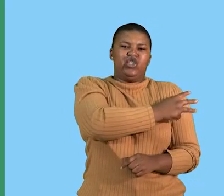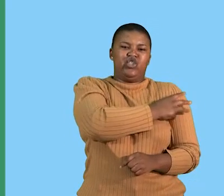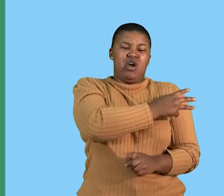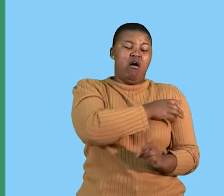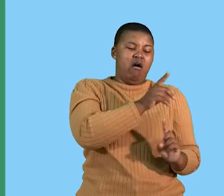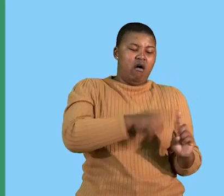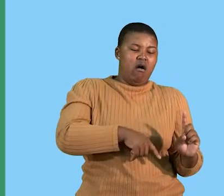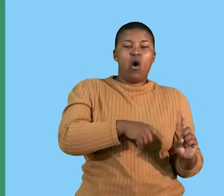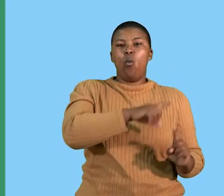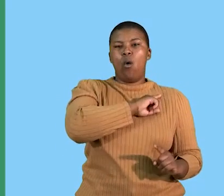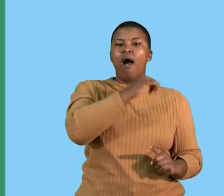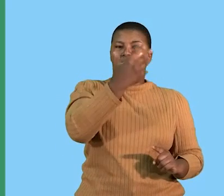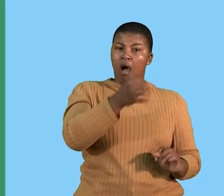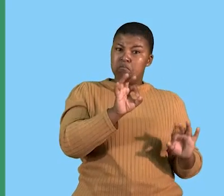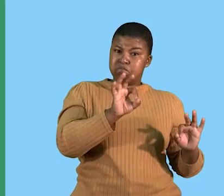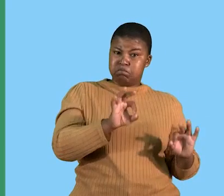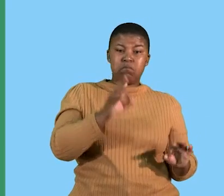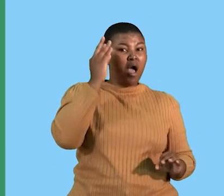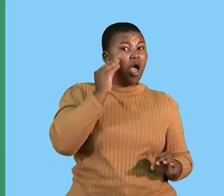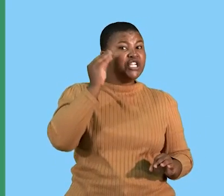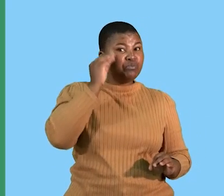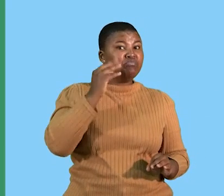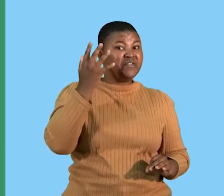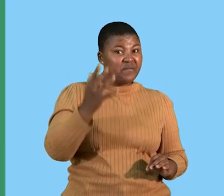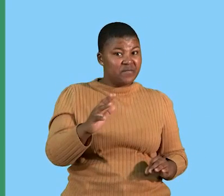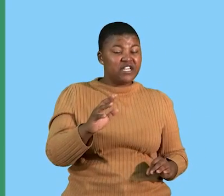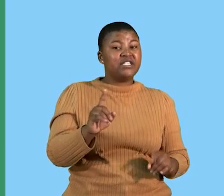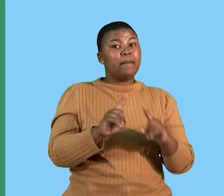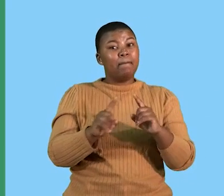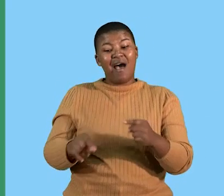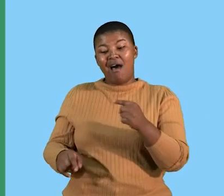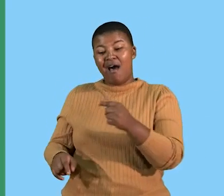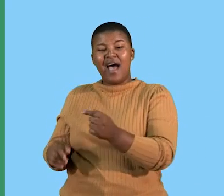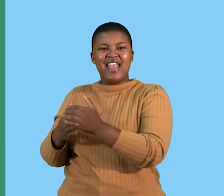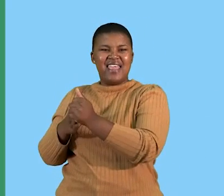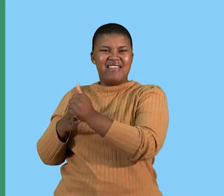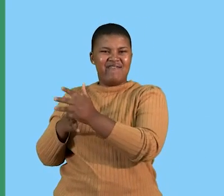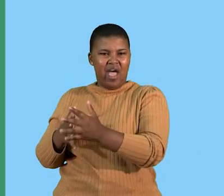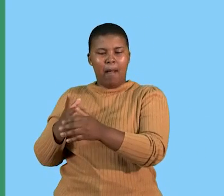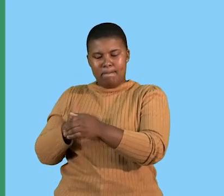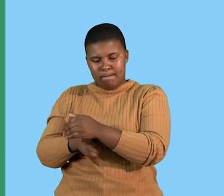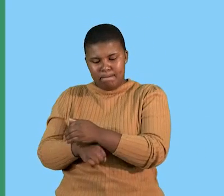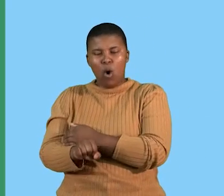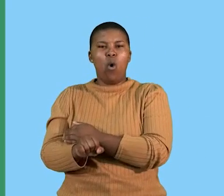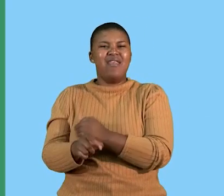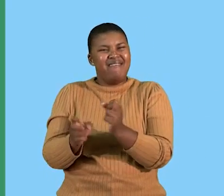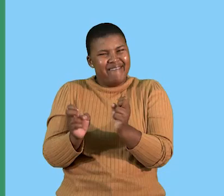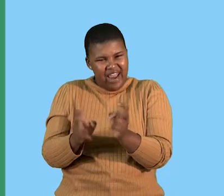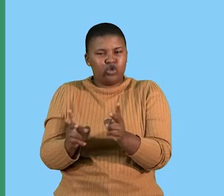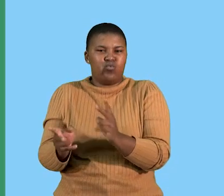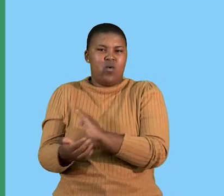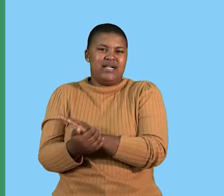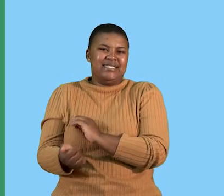manager because they've got the necessary experience, where a leader is someone who is born with